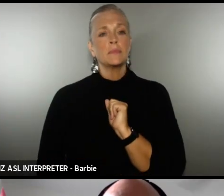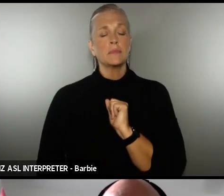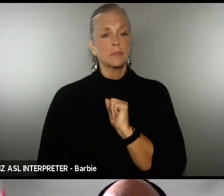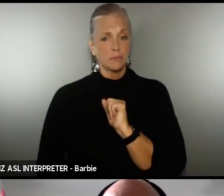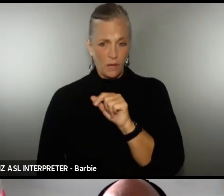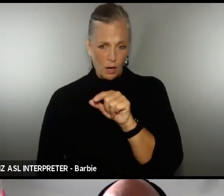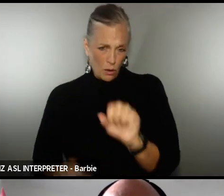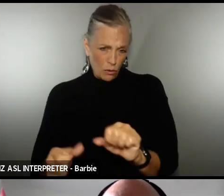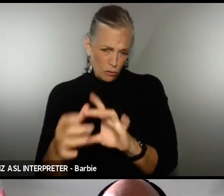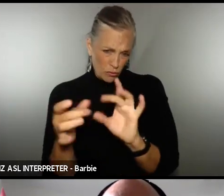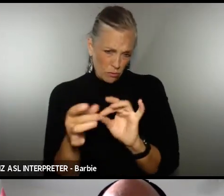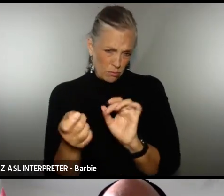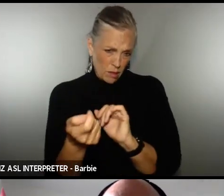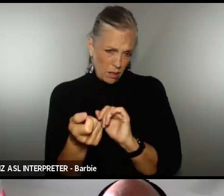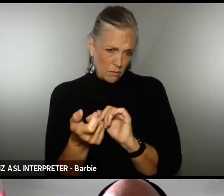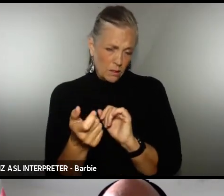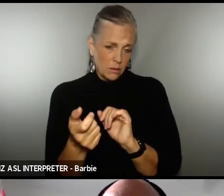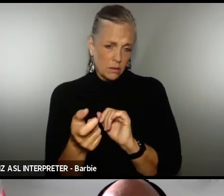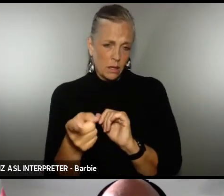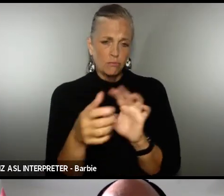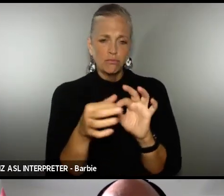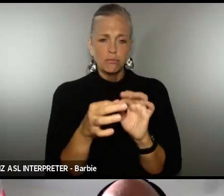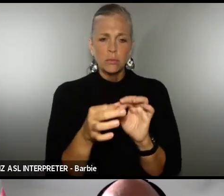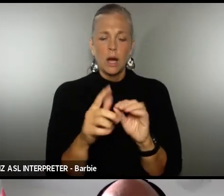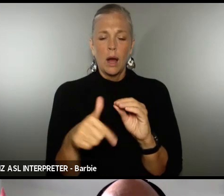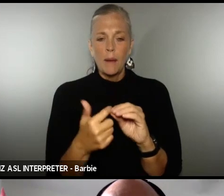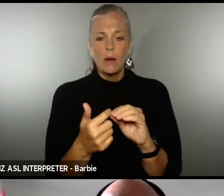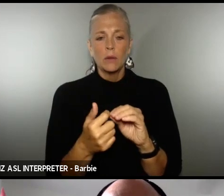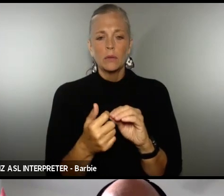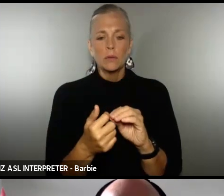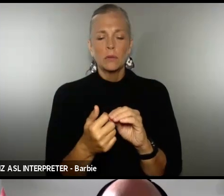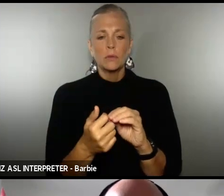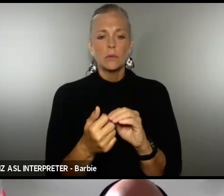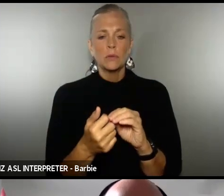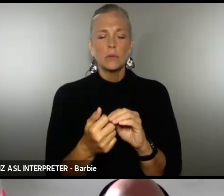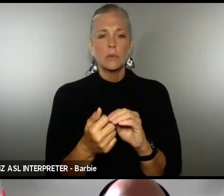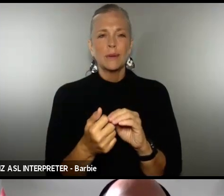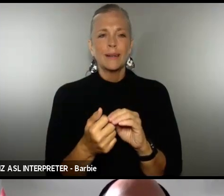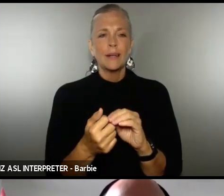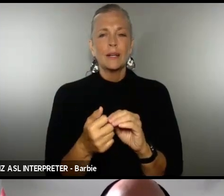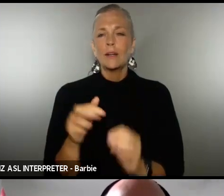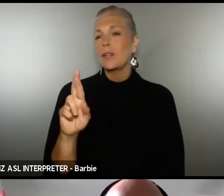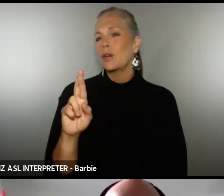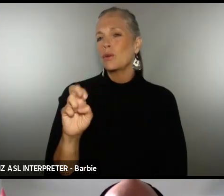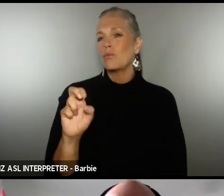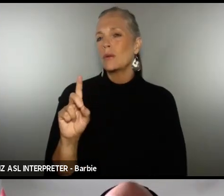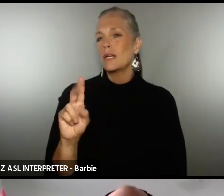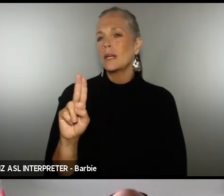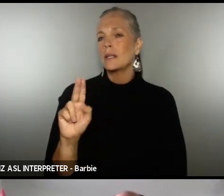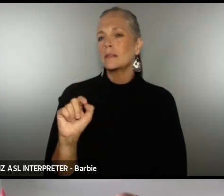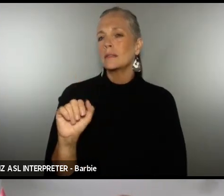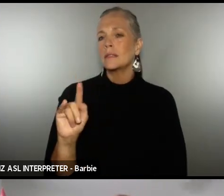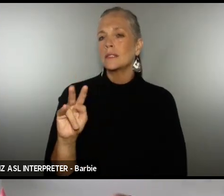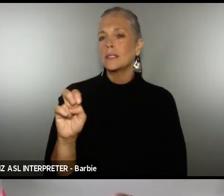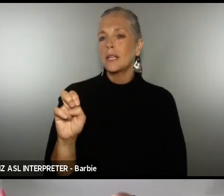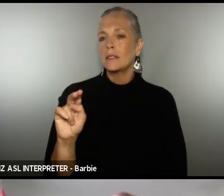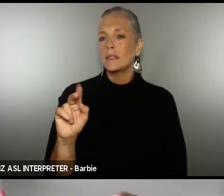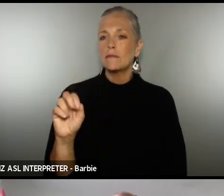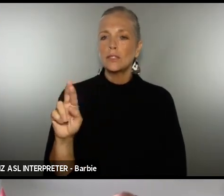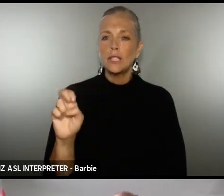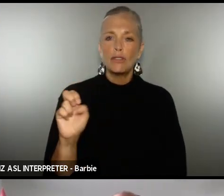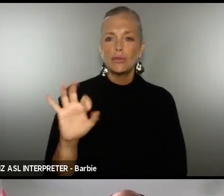Could you speak maybe, like, I think like you were saying about the reductive nature of storytelling, could you speak to the strategy that we might be going